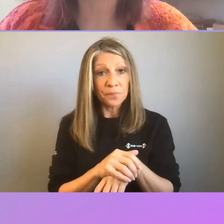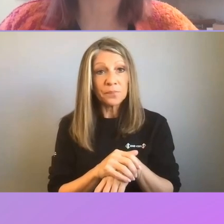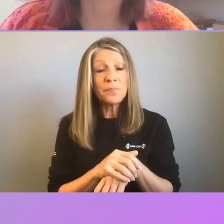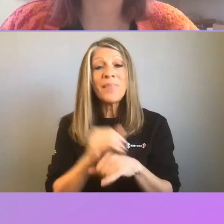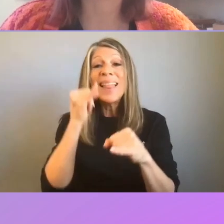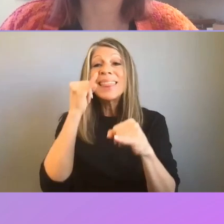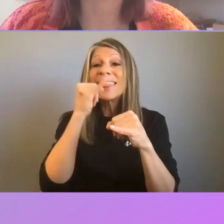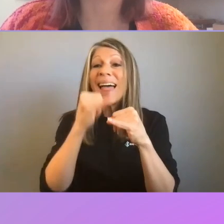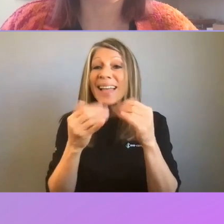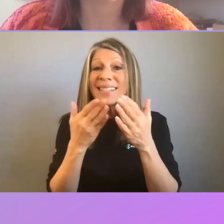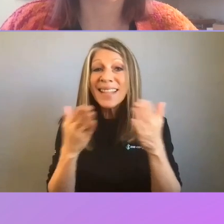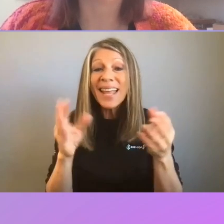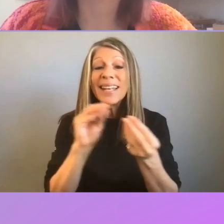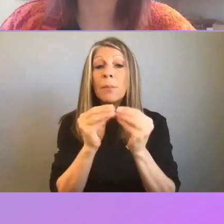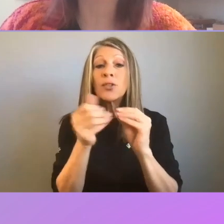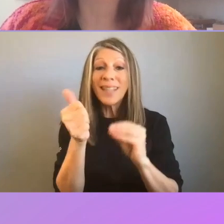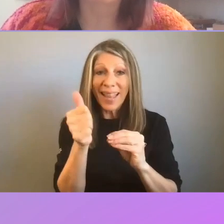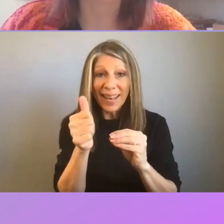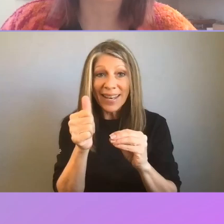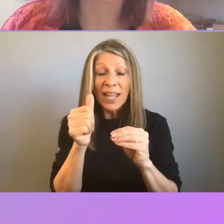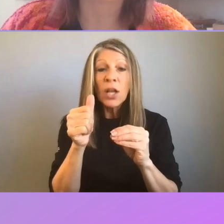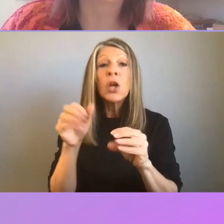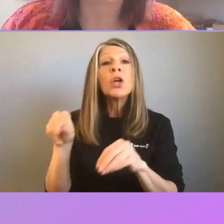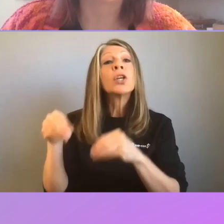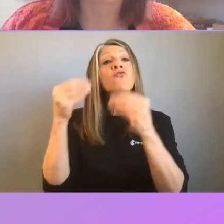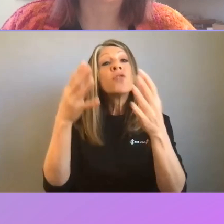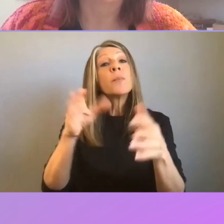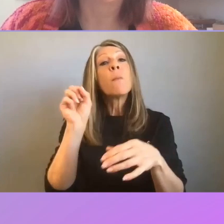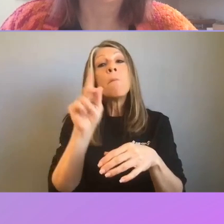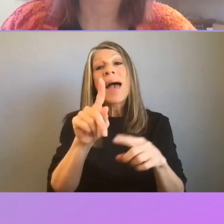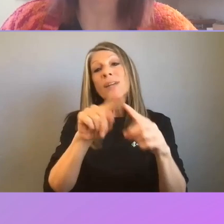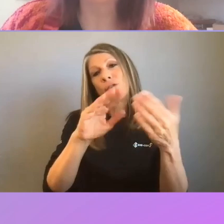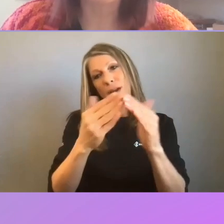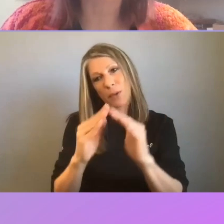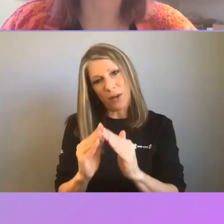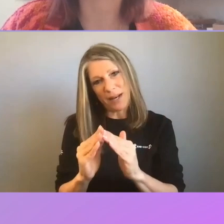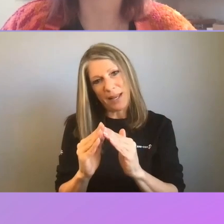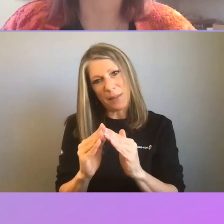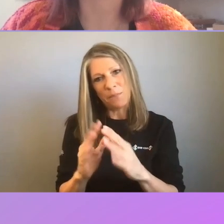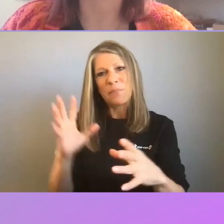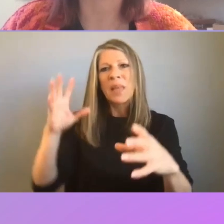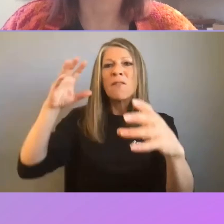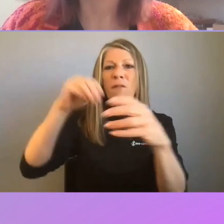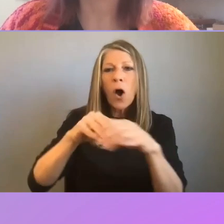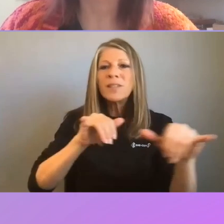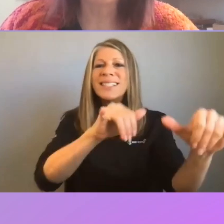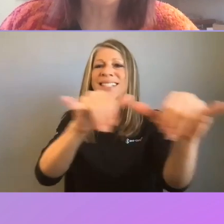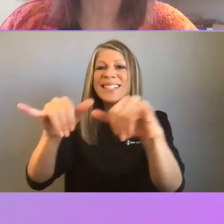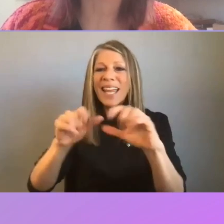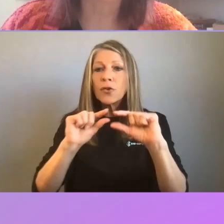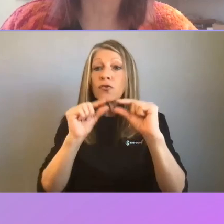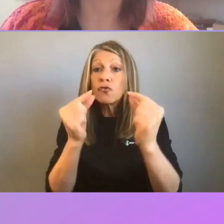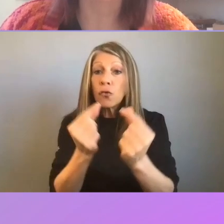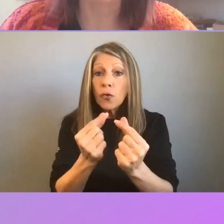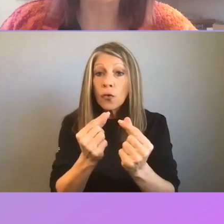And last but not least, number 10, contribute back to the community. Participate in standards groups. If you